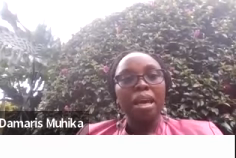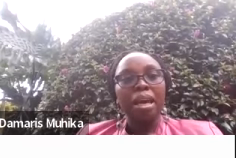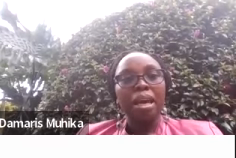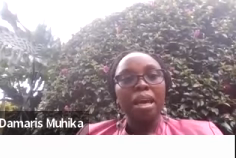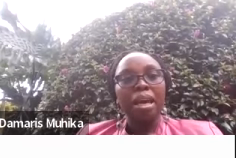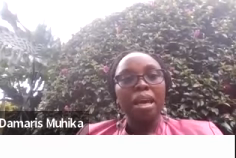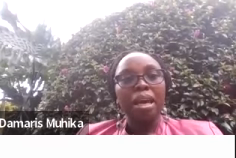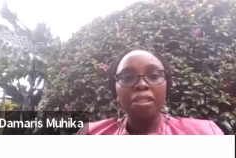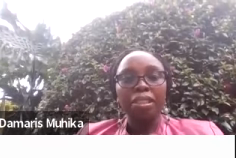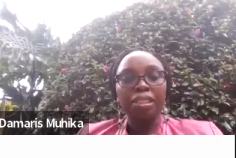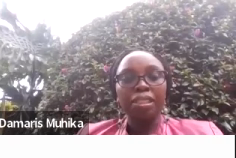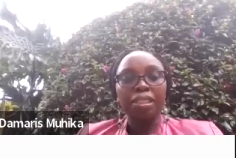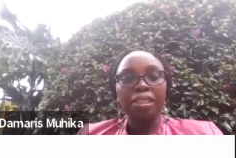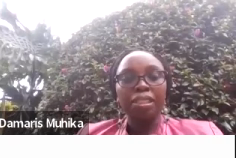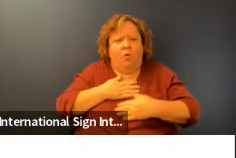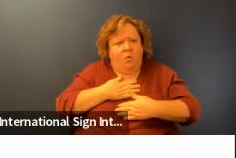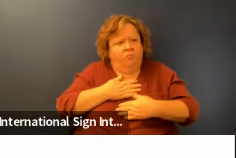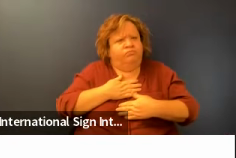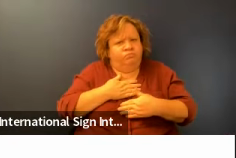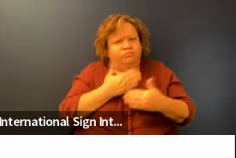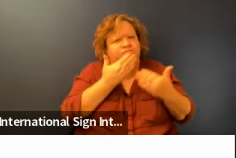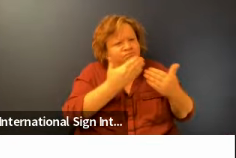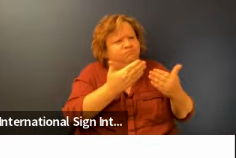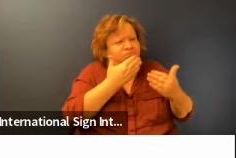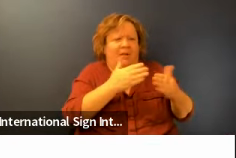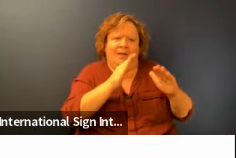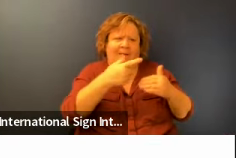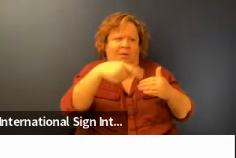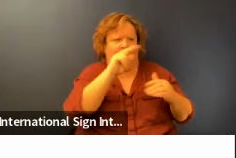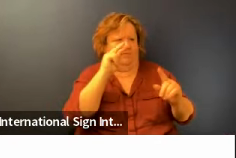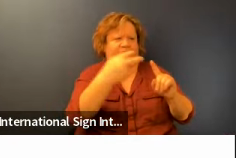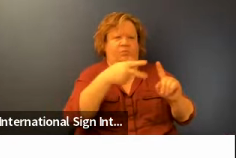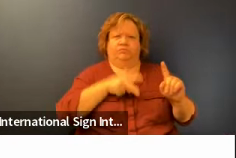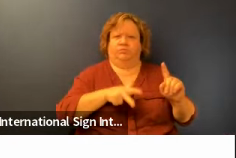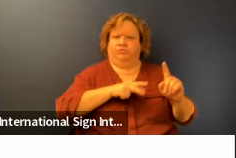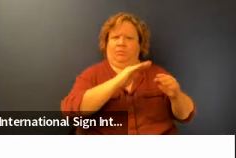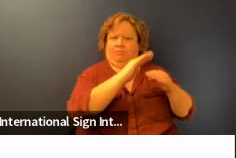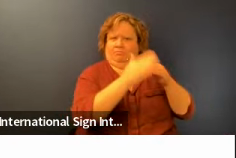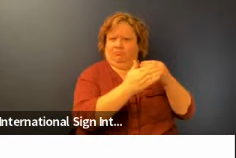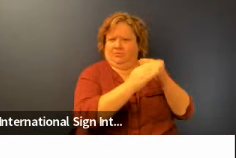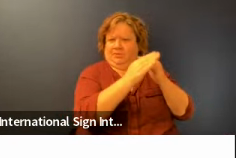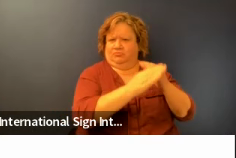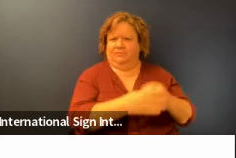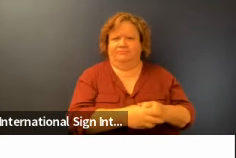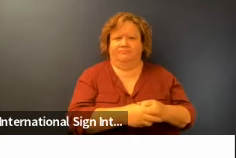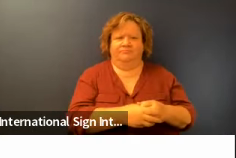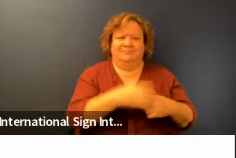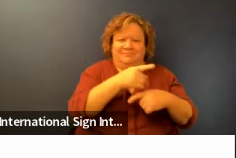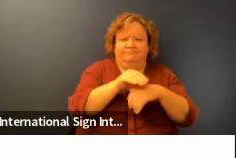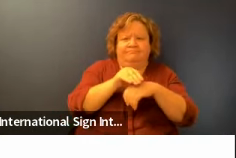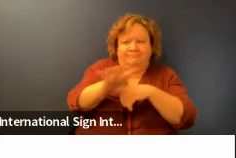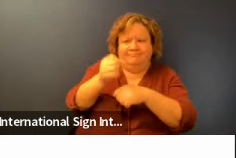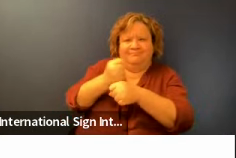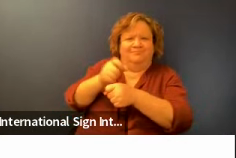Any social protection benefit that is granted to